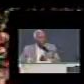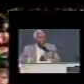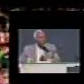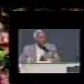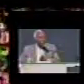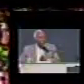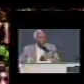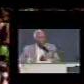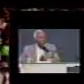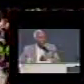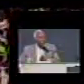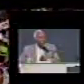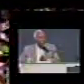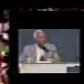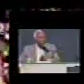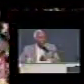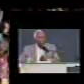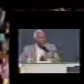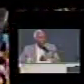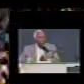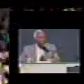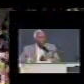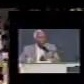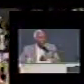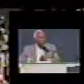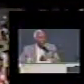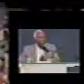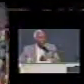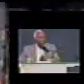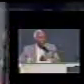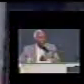Jesus, you are holy,